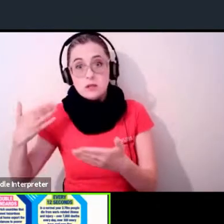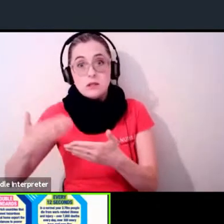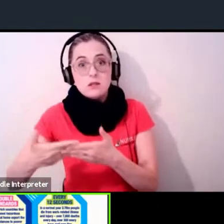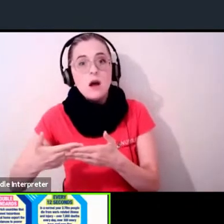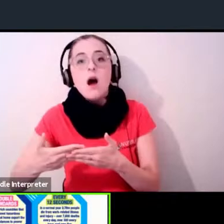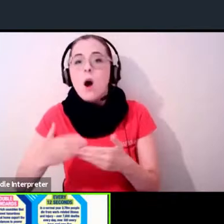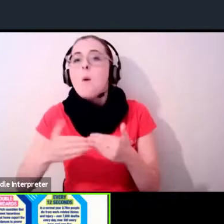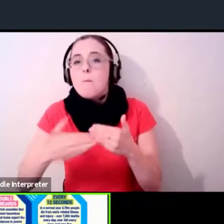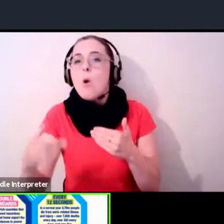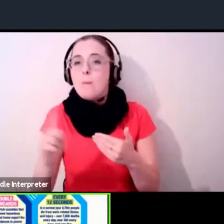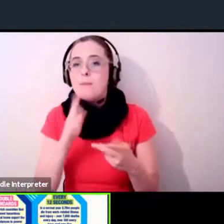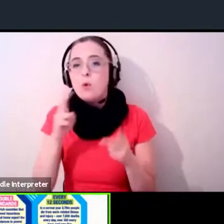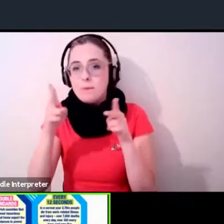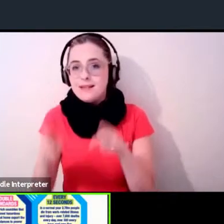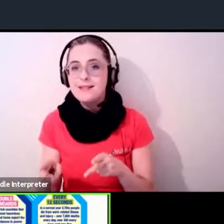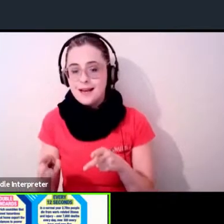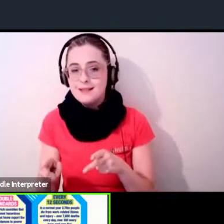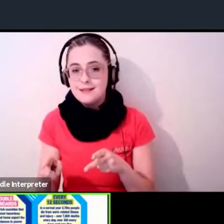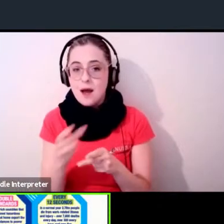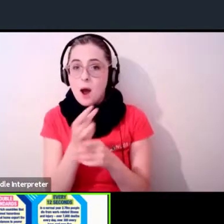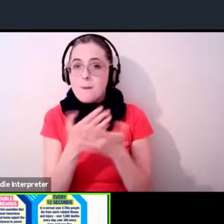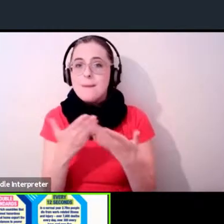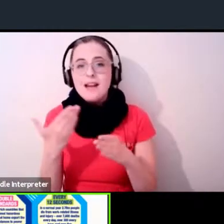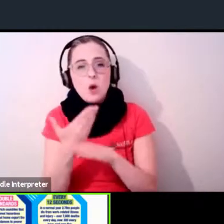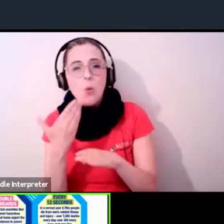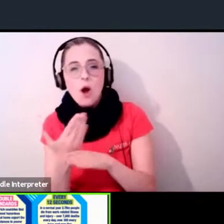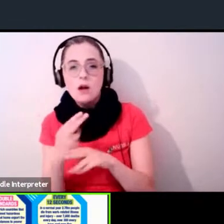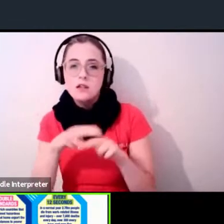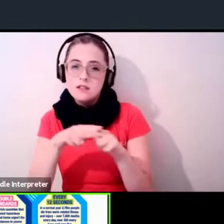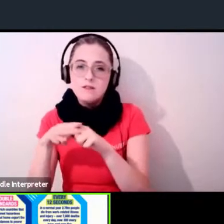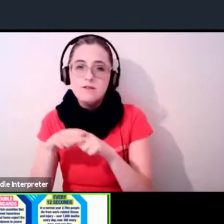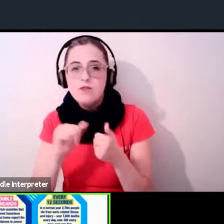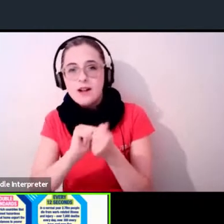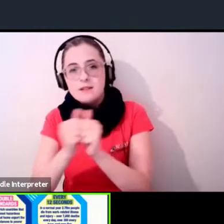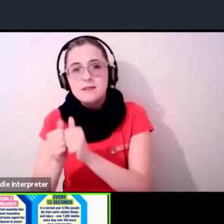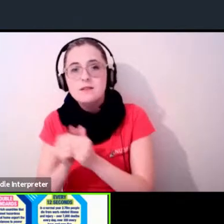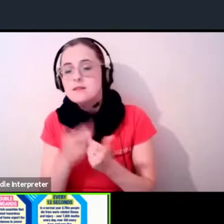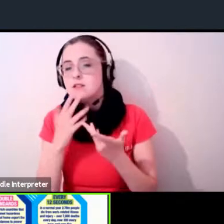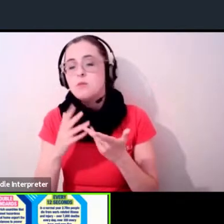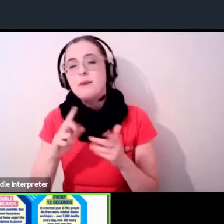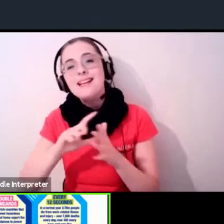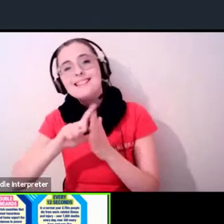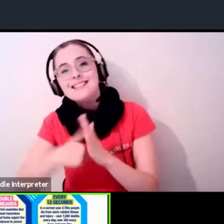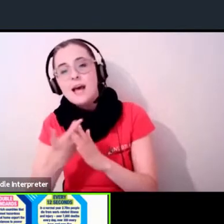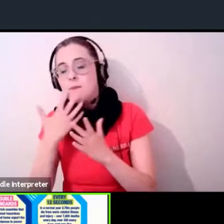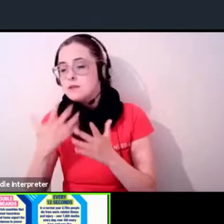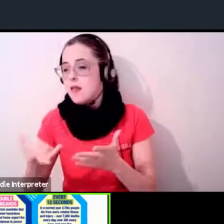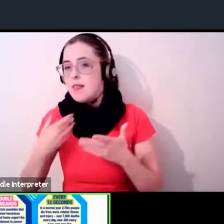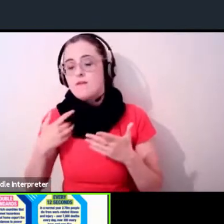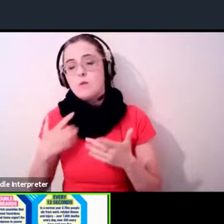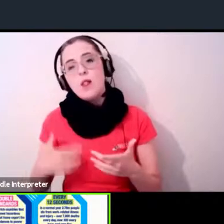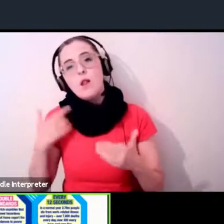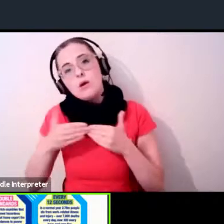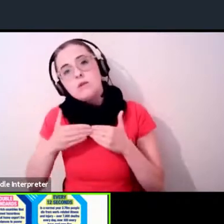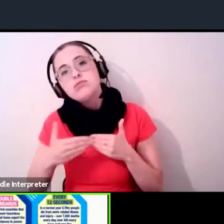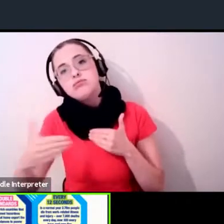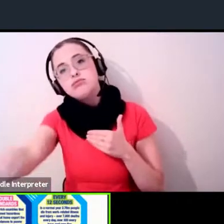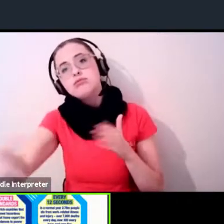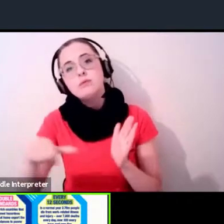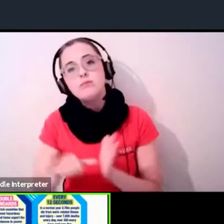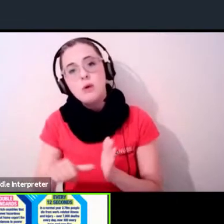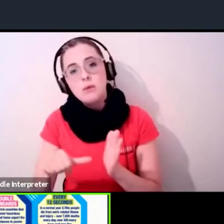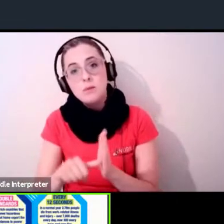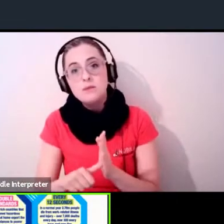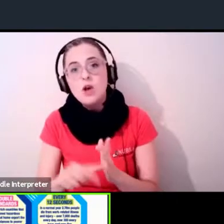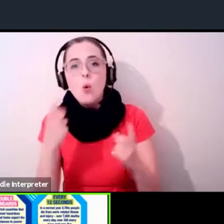more workers and their families and friends disabled and left with long-term ill health. The Hazards campaign continues to challenge the